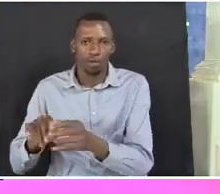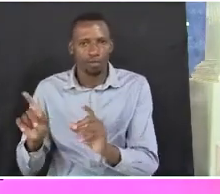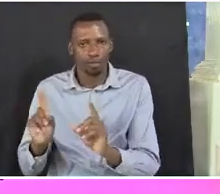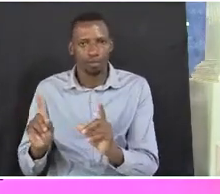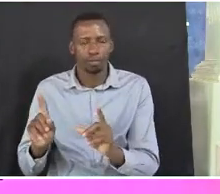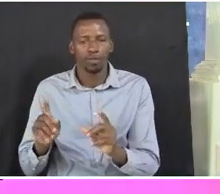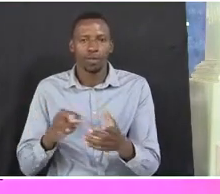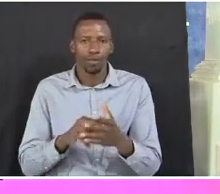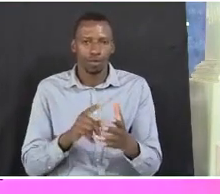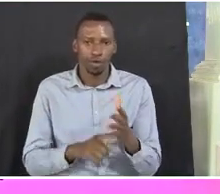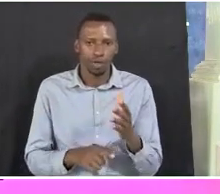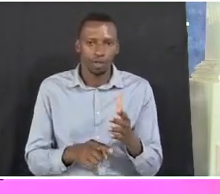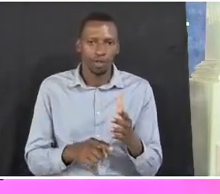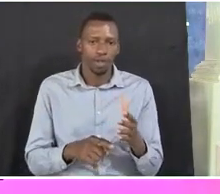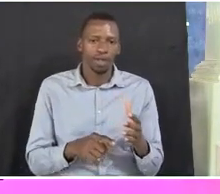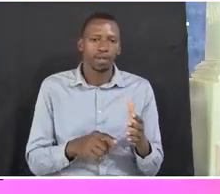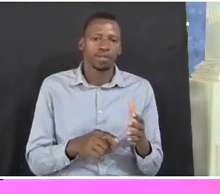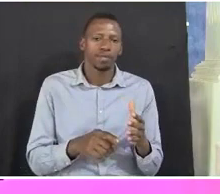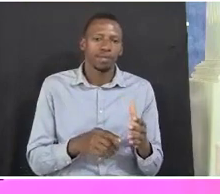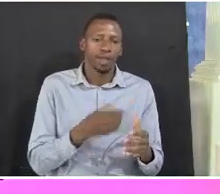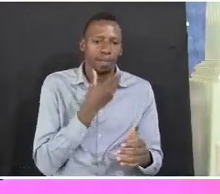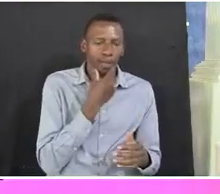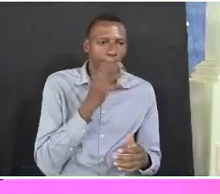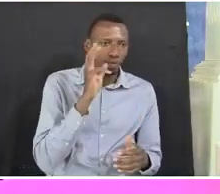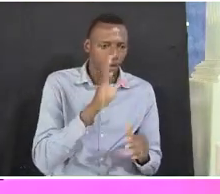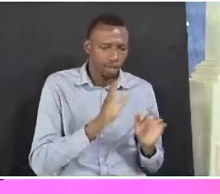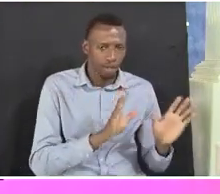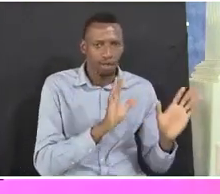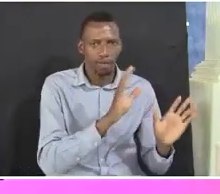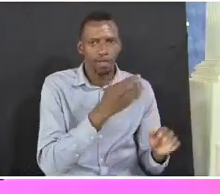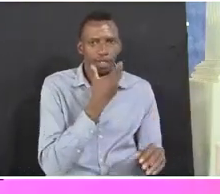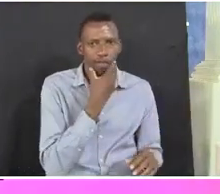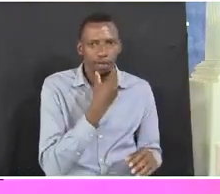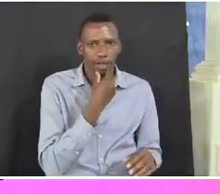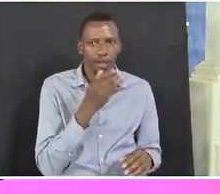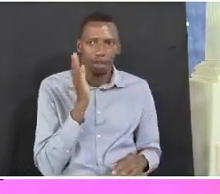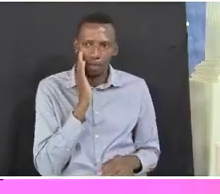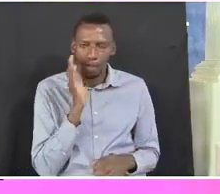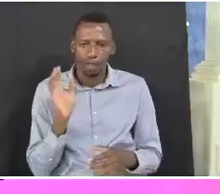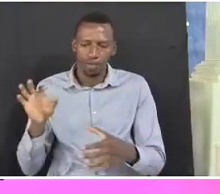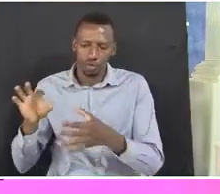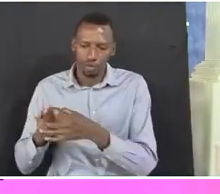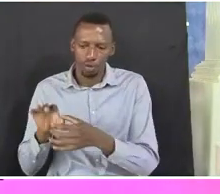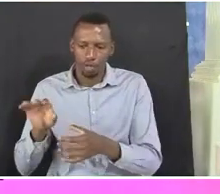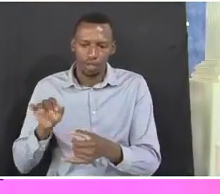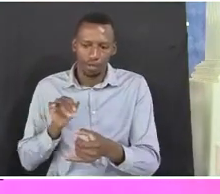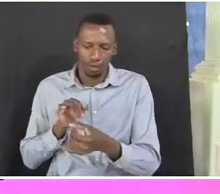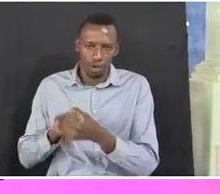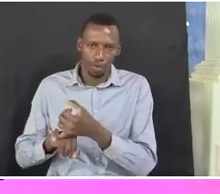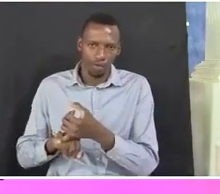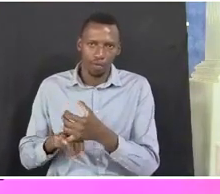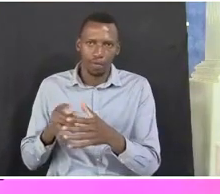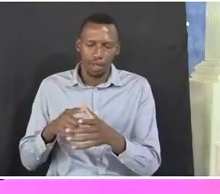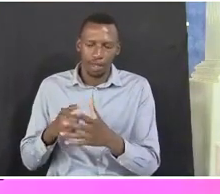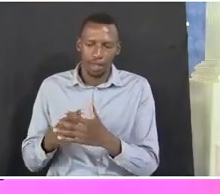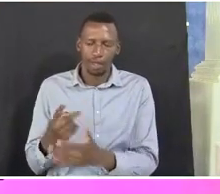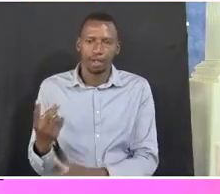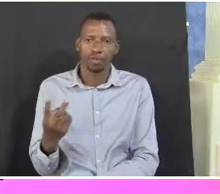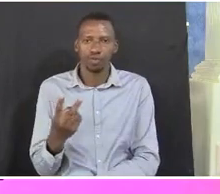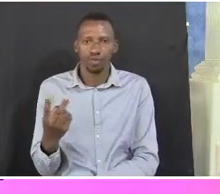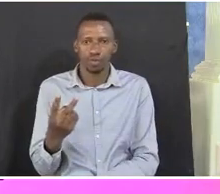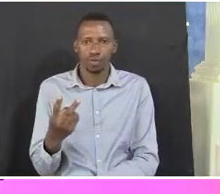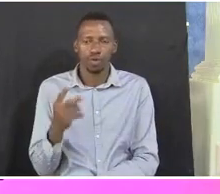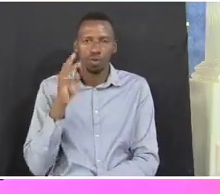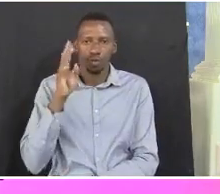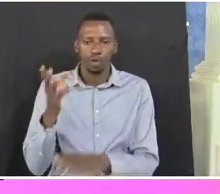Therefore, a man shall leave his father and mother and be joined to his wife, and they, the two,